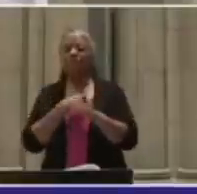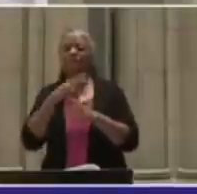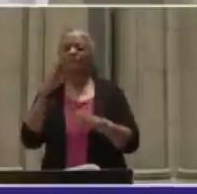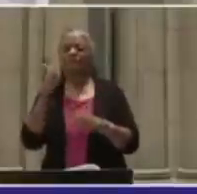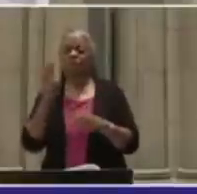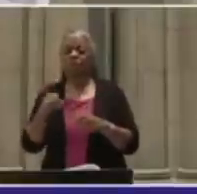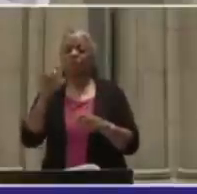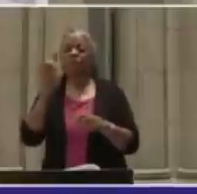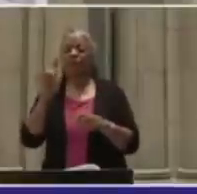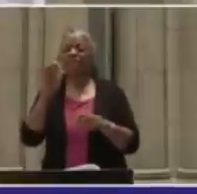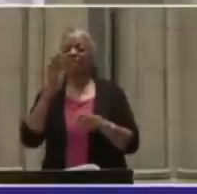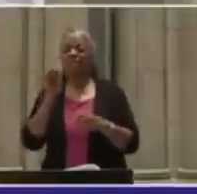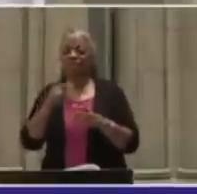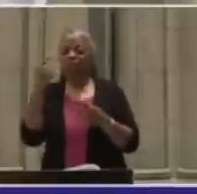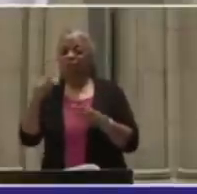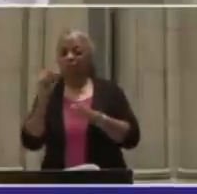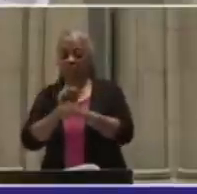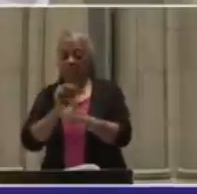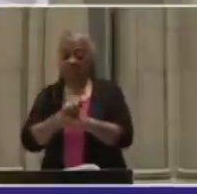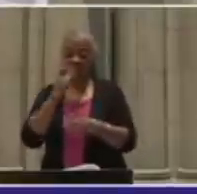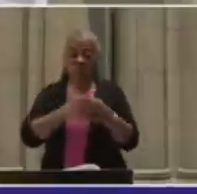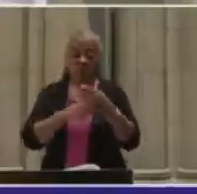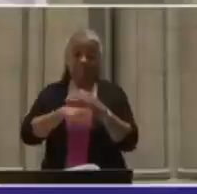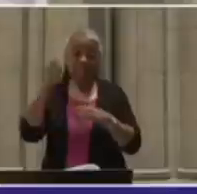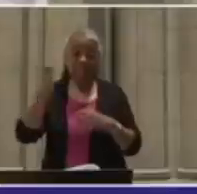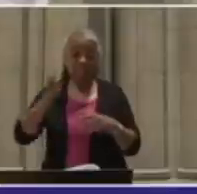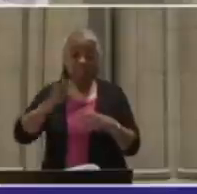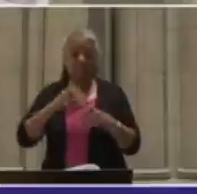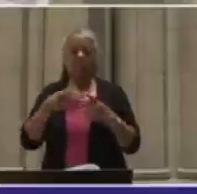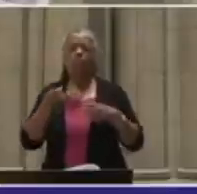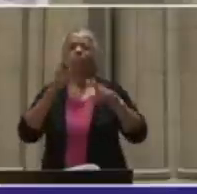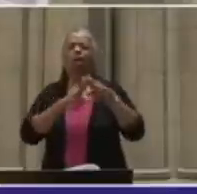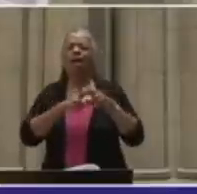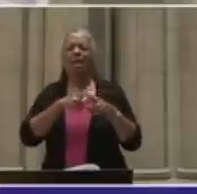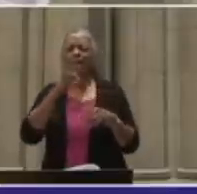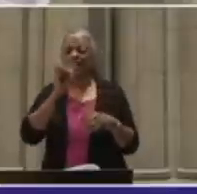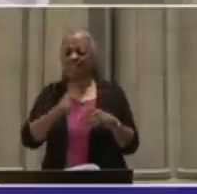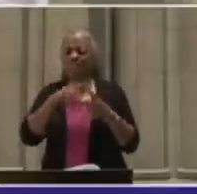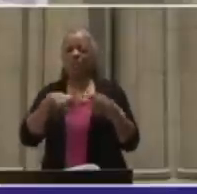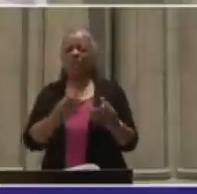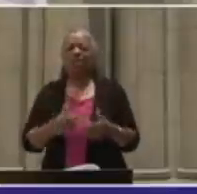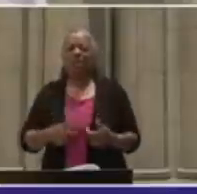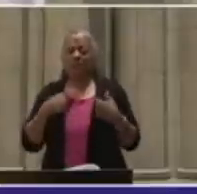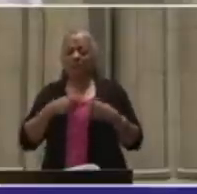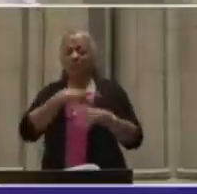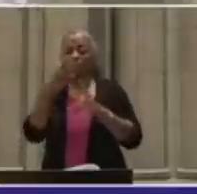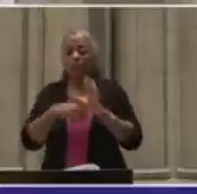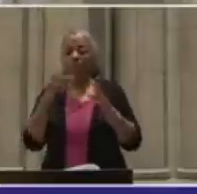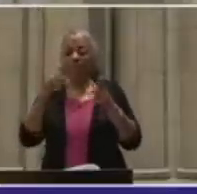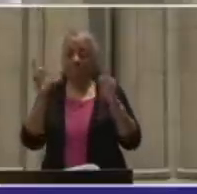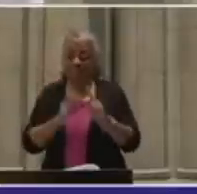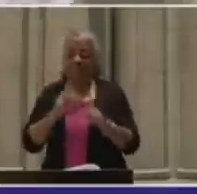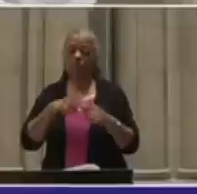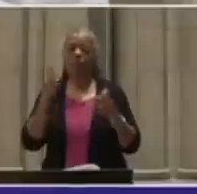If we taxed inherited wealth fairly, we would raise $78 billion a year. This would give life to programs designed to narrow